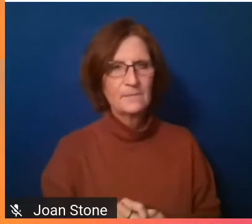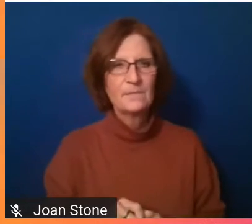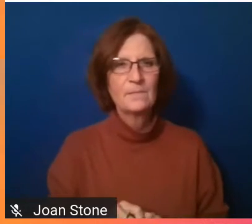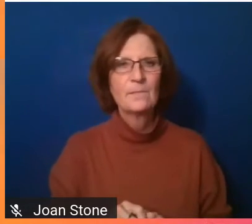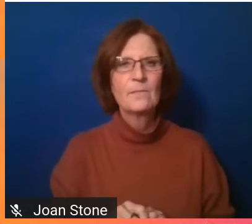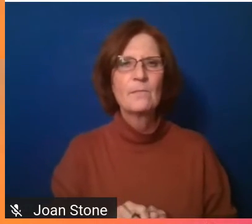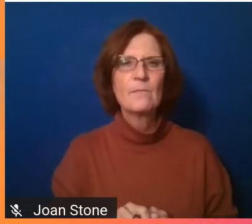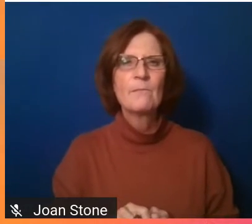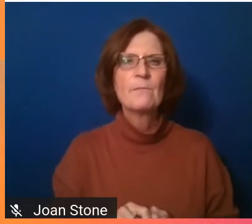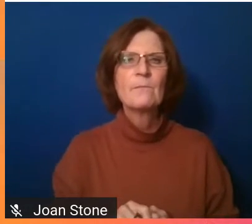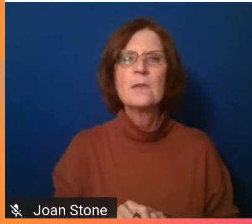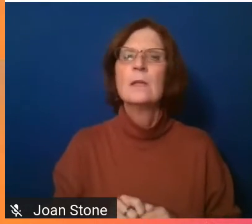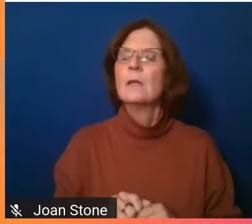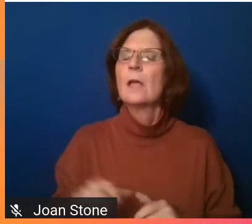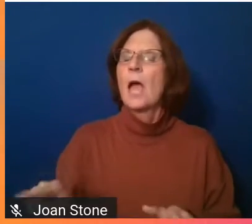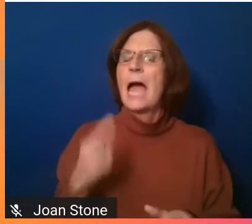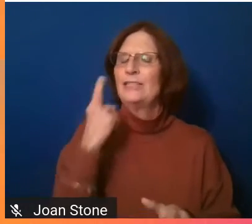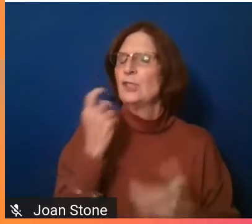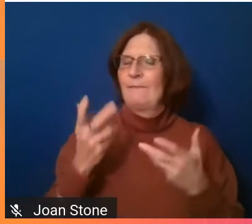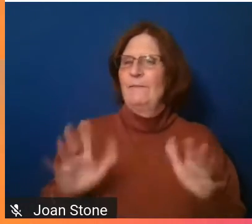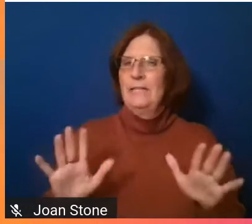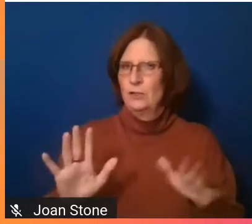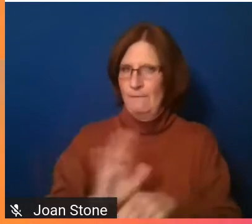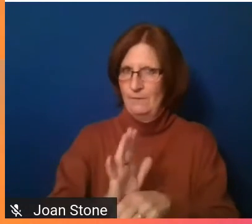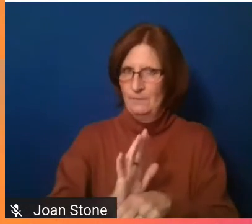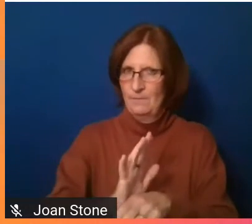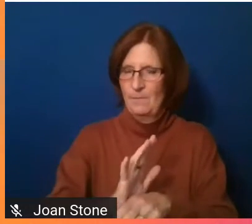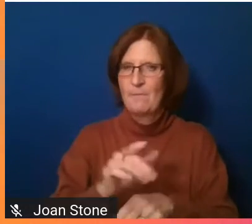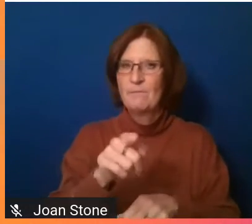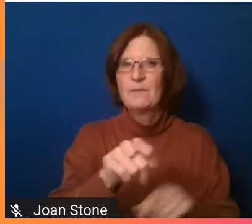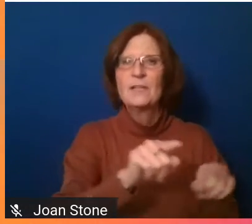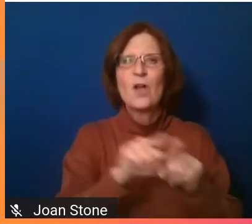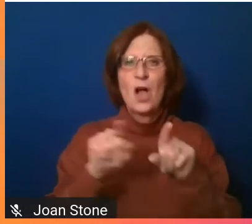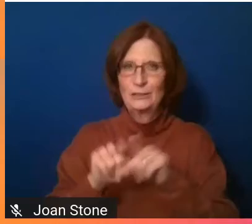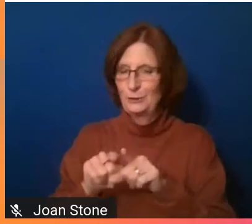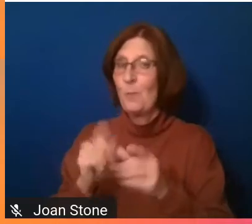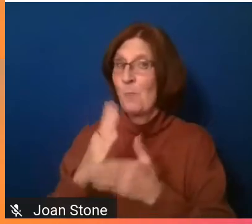film currently, but I just finished a film, which is also in this festival.